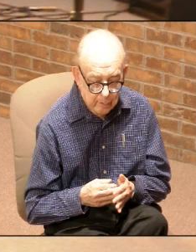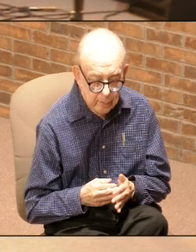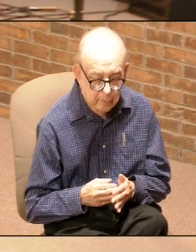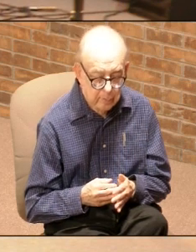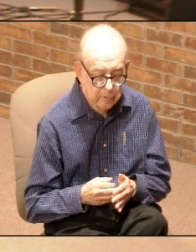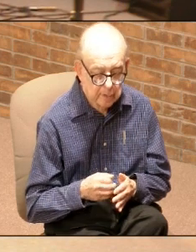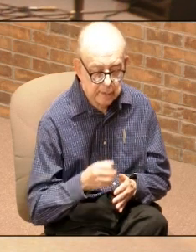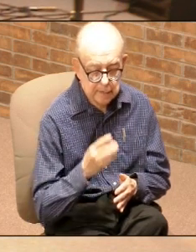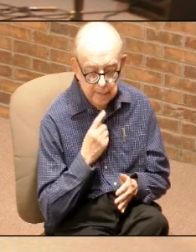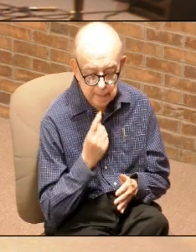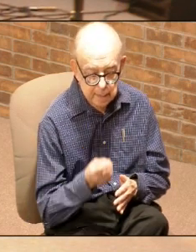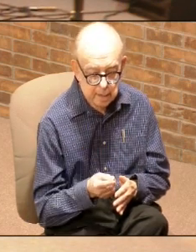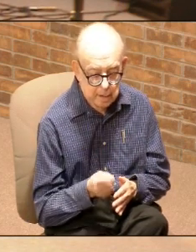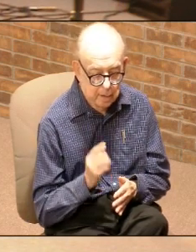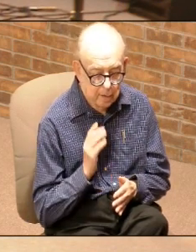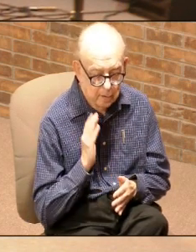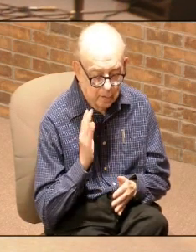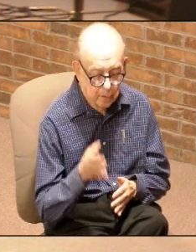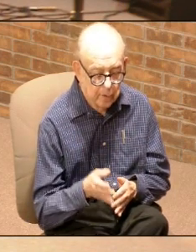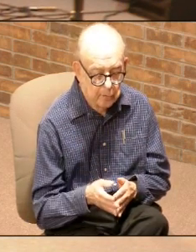He said they will.